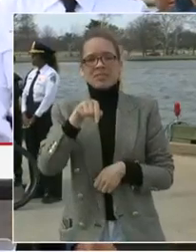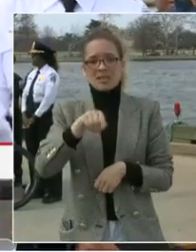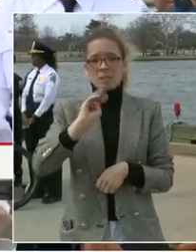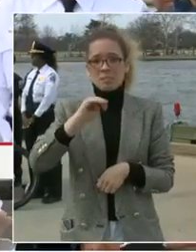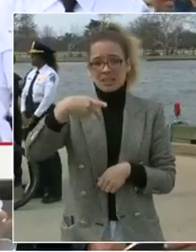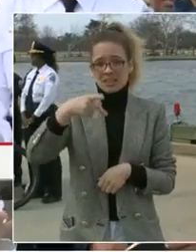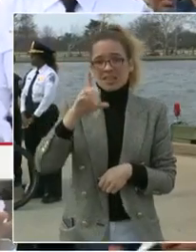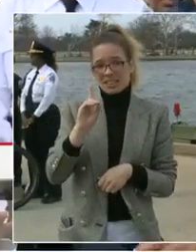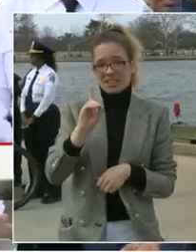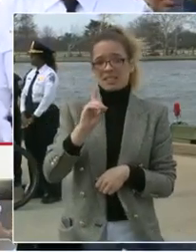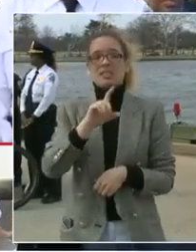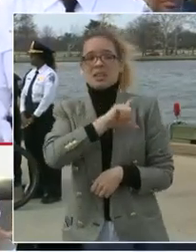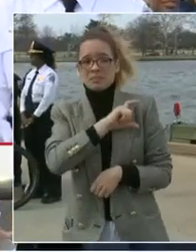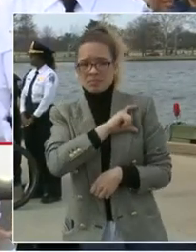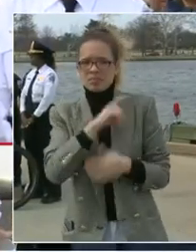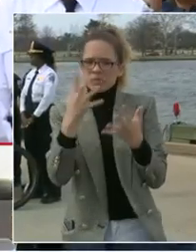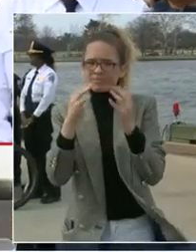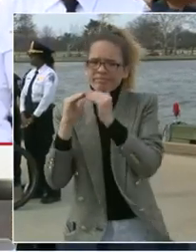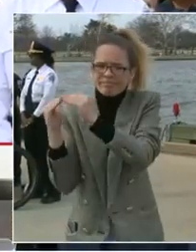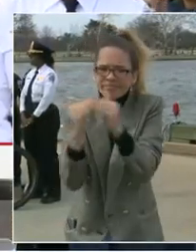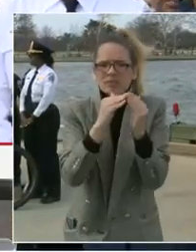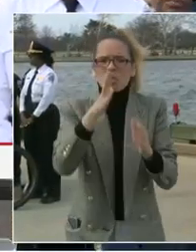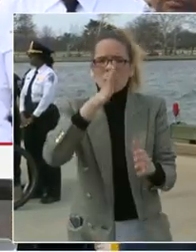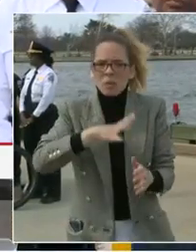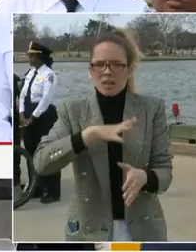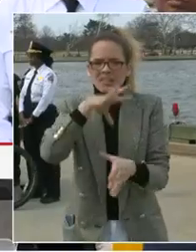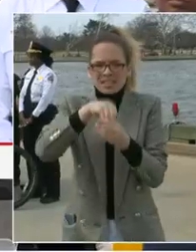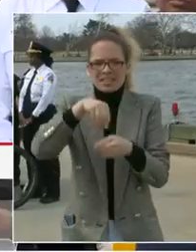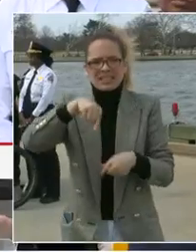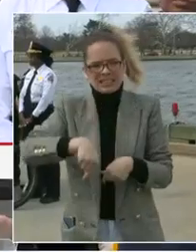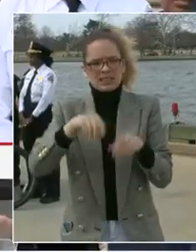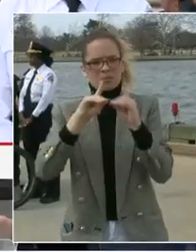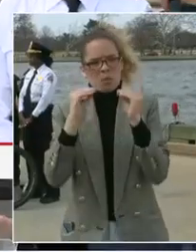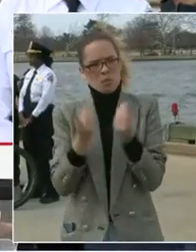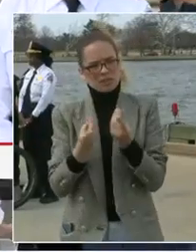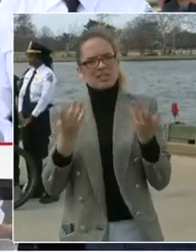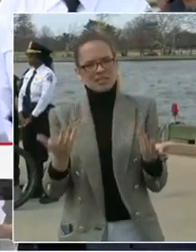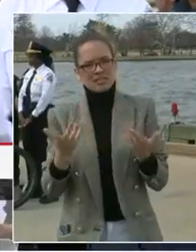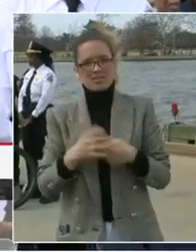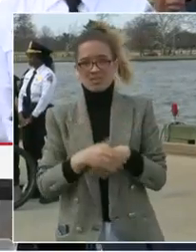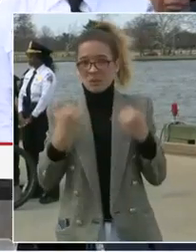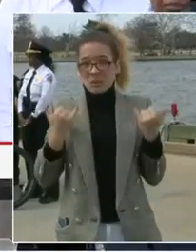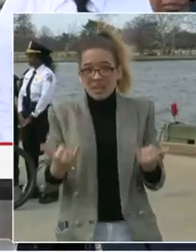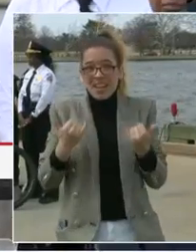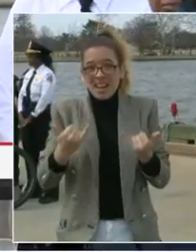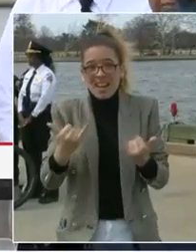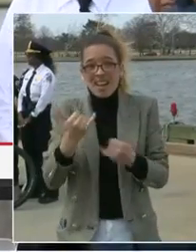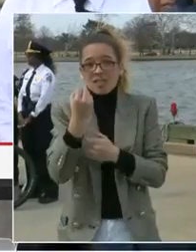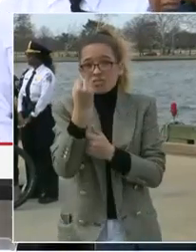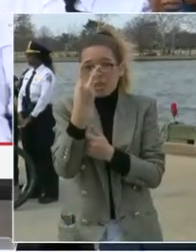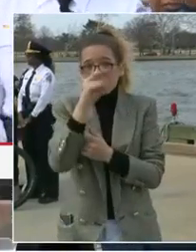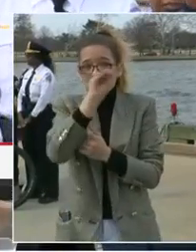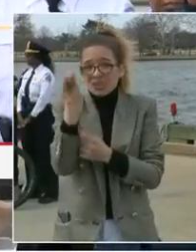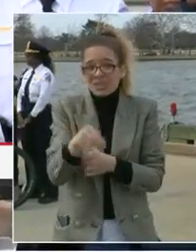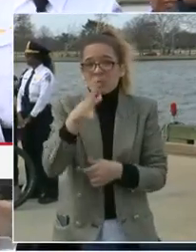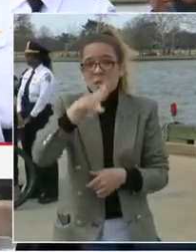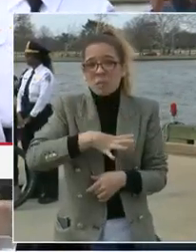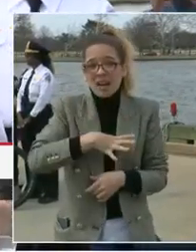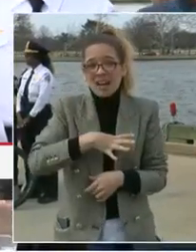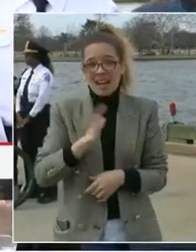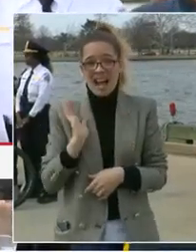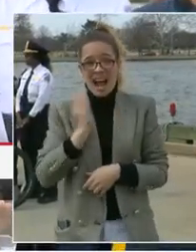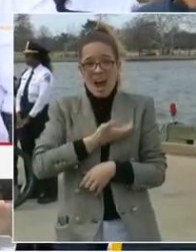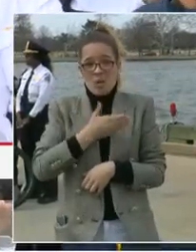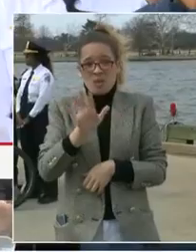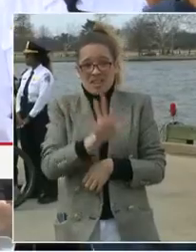for women in the law enforcement field. Currently, women make up only 12% of sworn officers and 3%